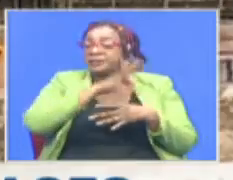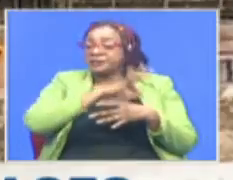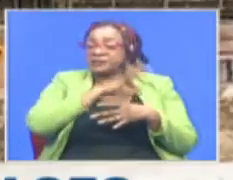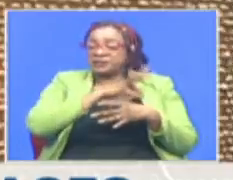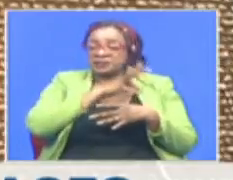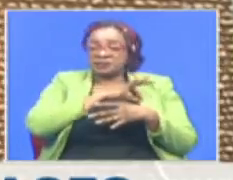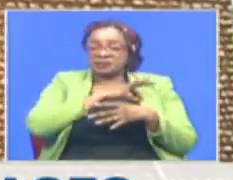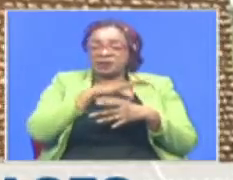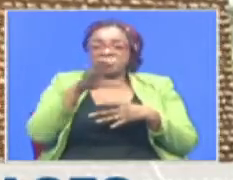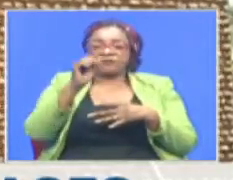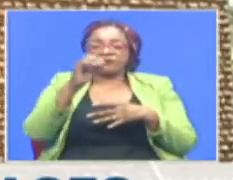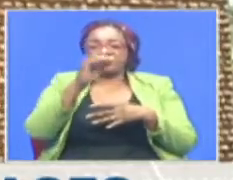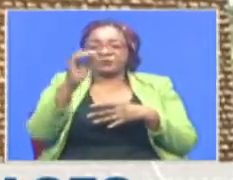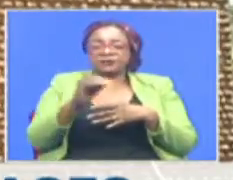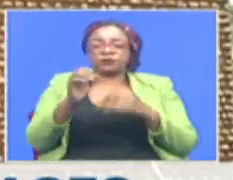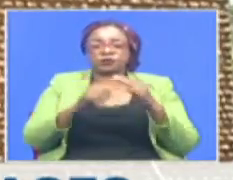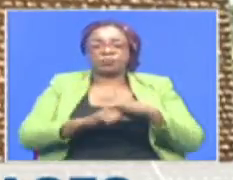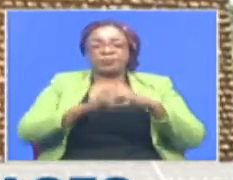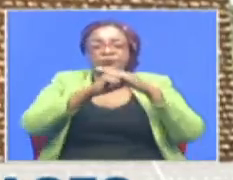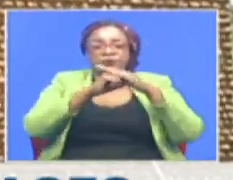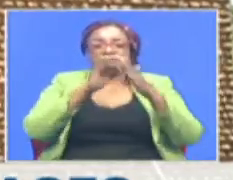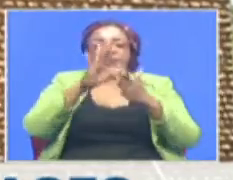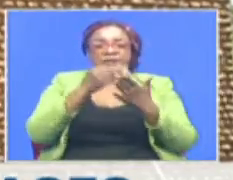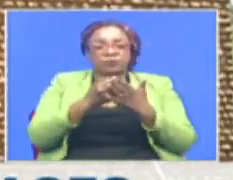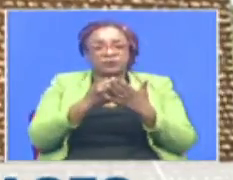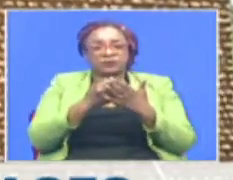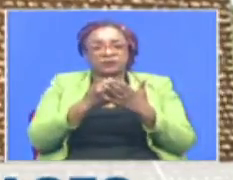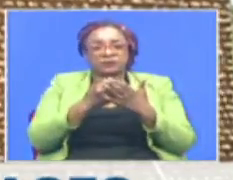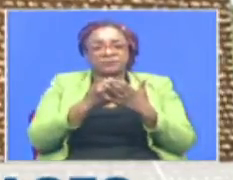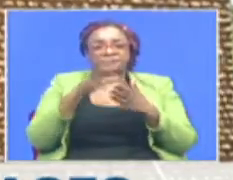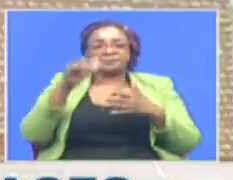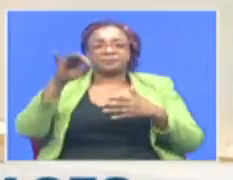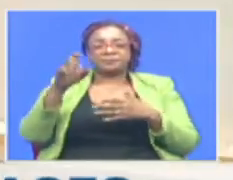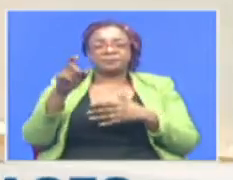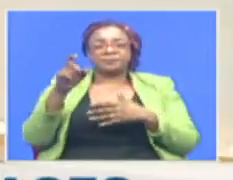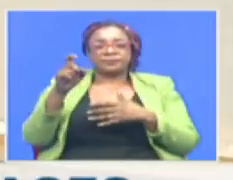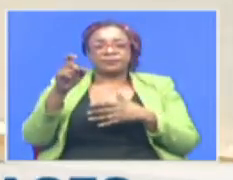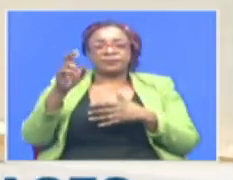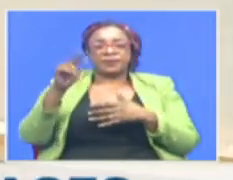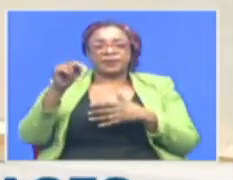5% to boost their liquidity. Alex Mwangi, NTV.